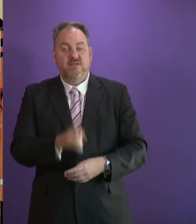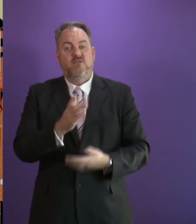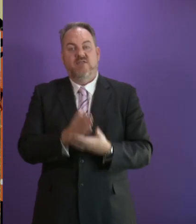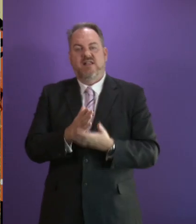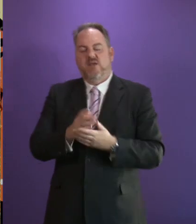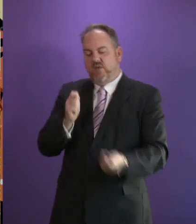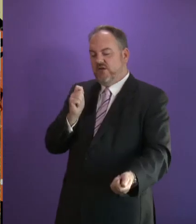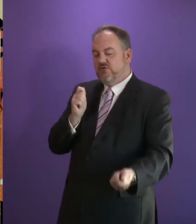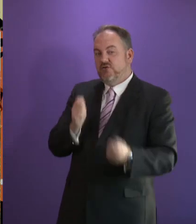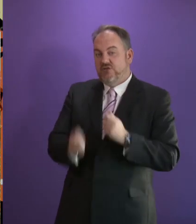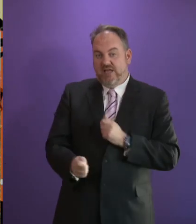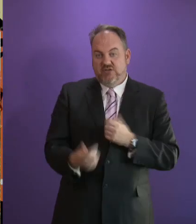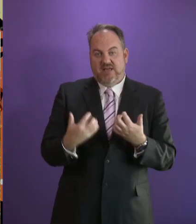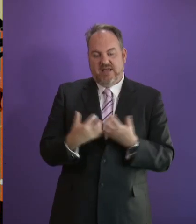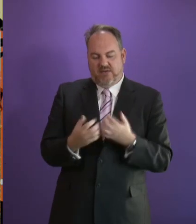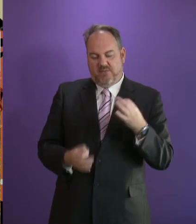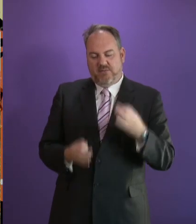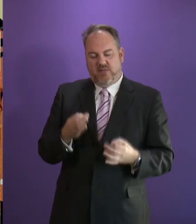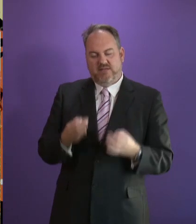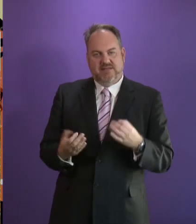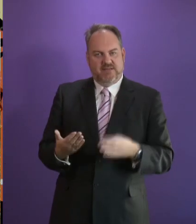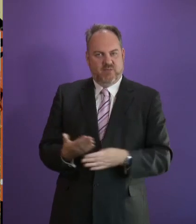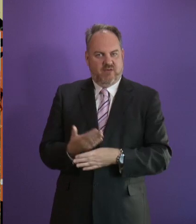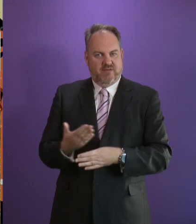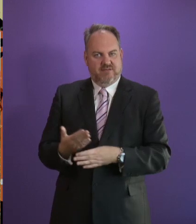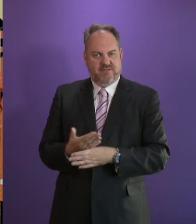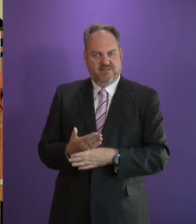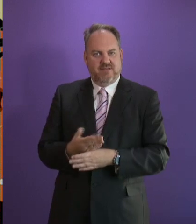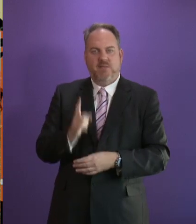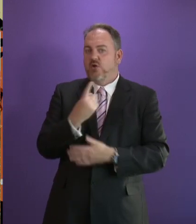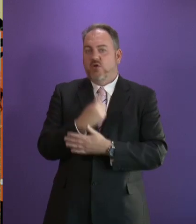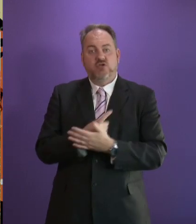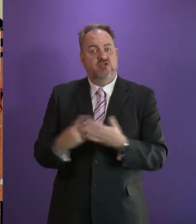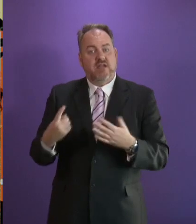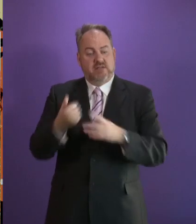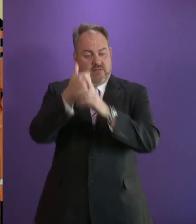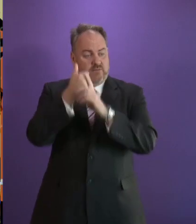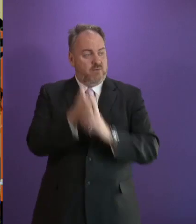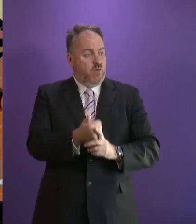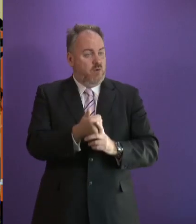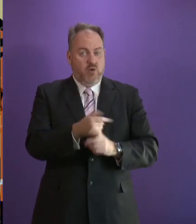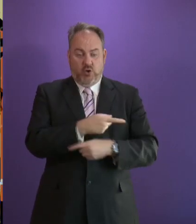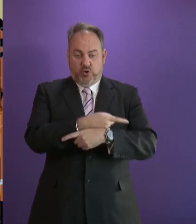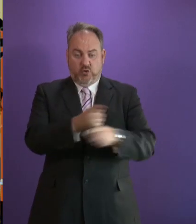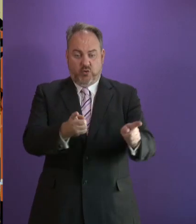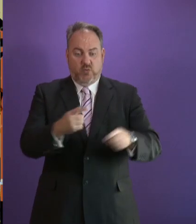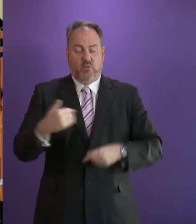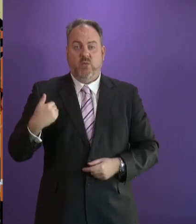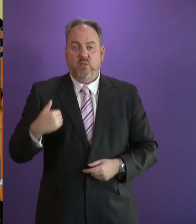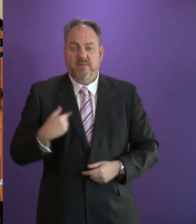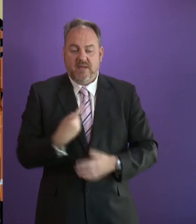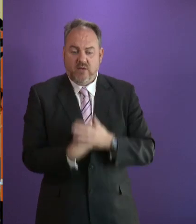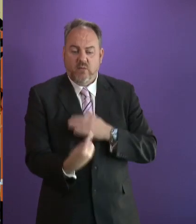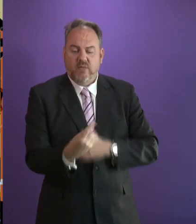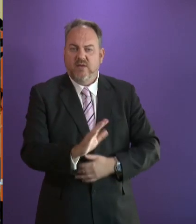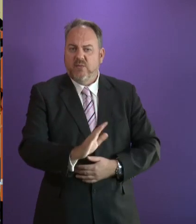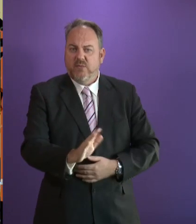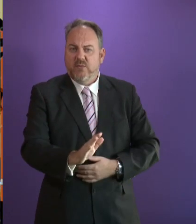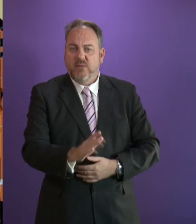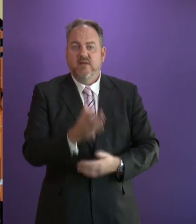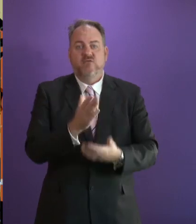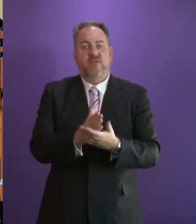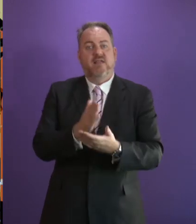the face of politics. But we don't want to change it just for the women who are already here. I am delighted that